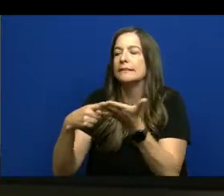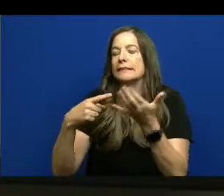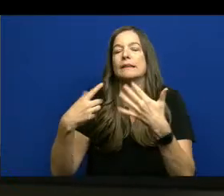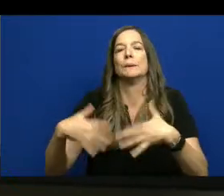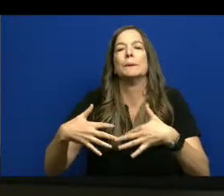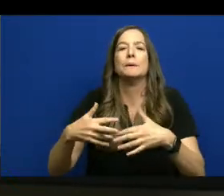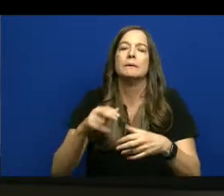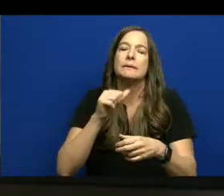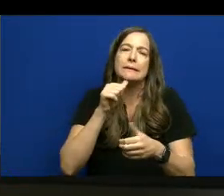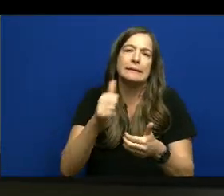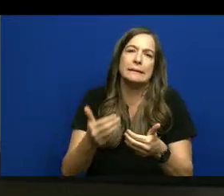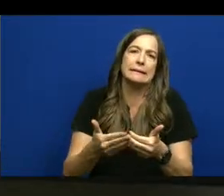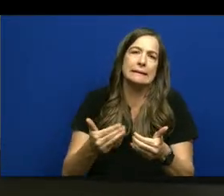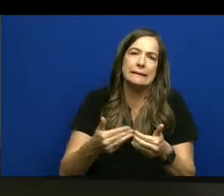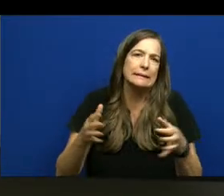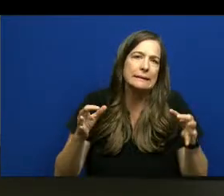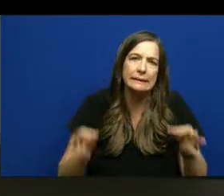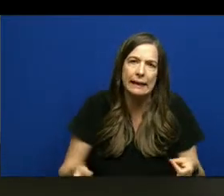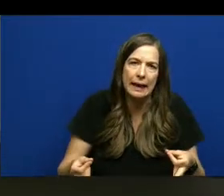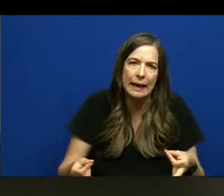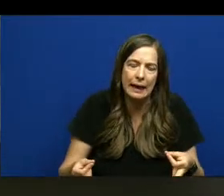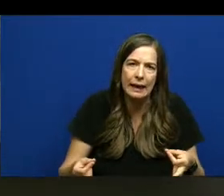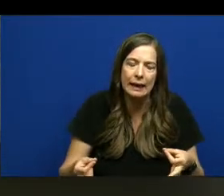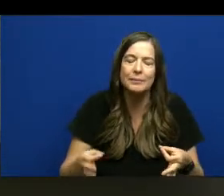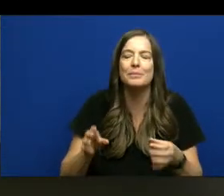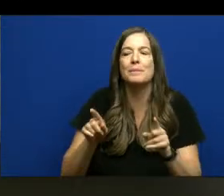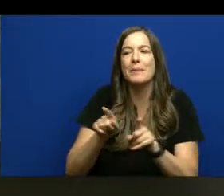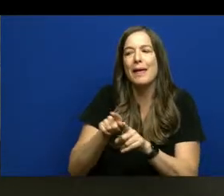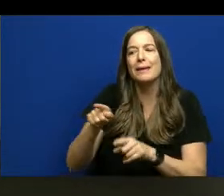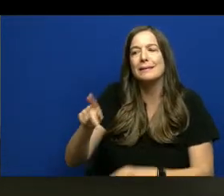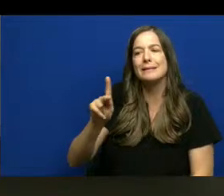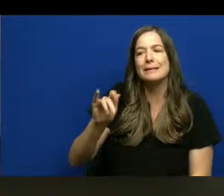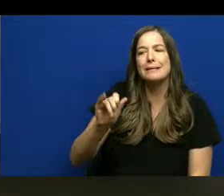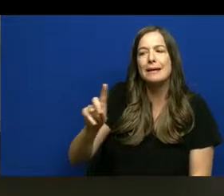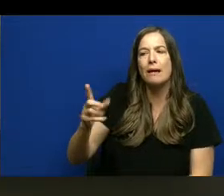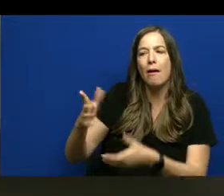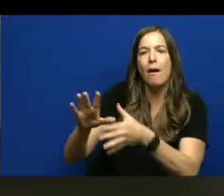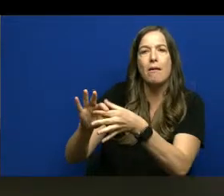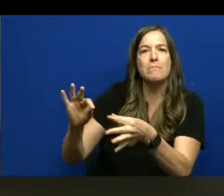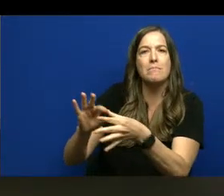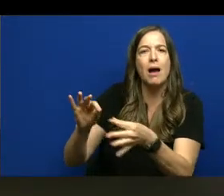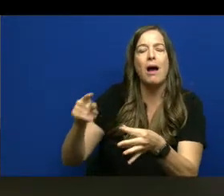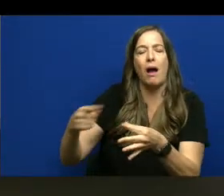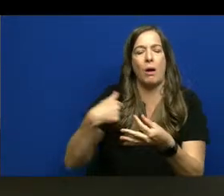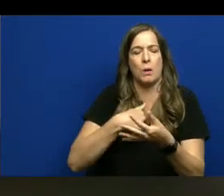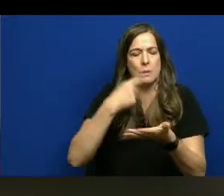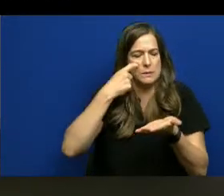Like Commissioner Kidd mentioned, we did identify some gaps in the search process.